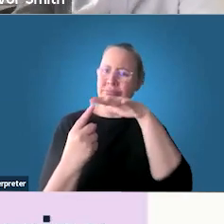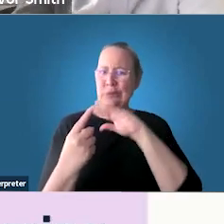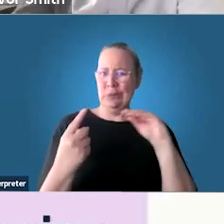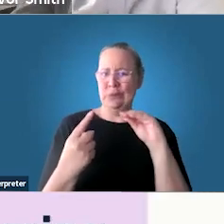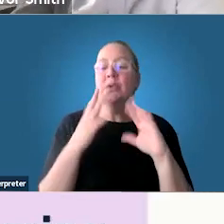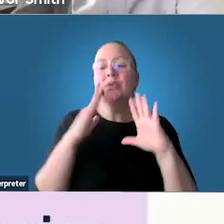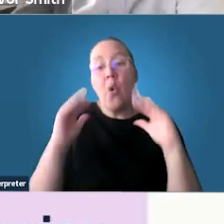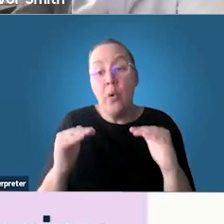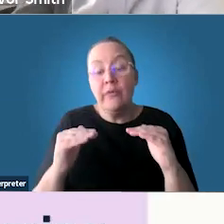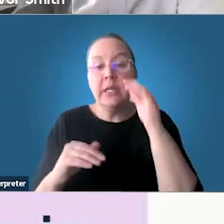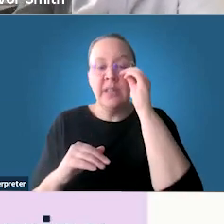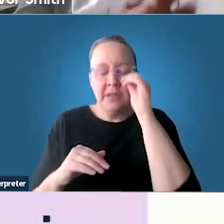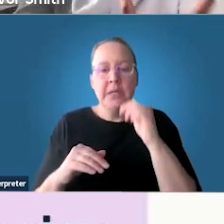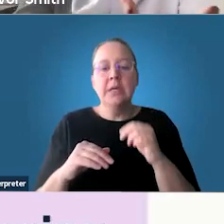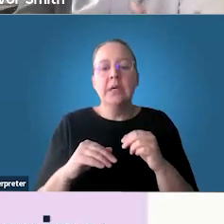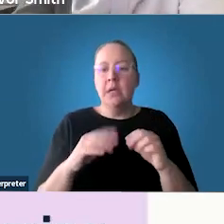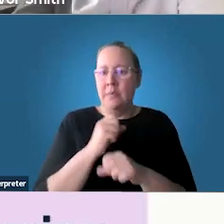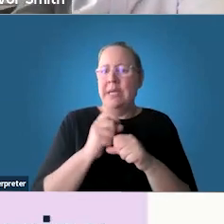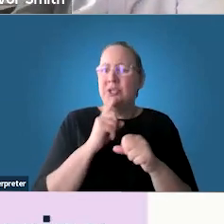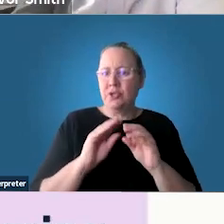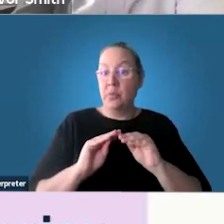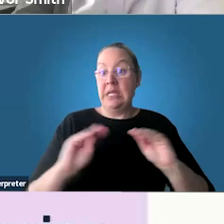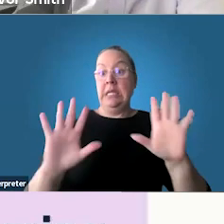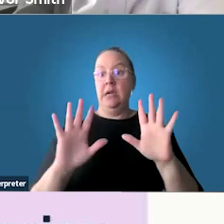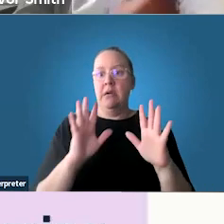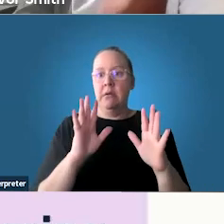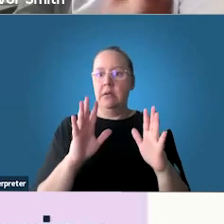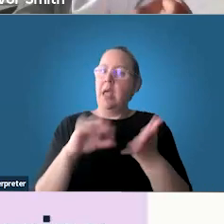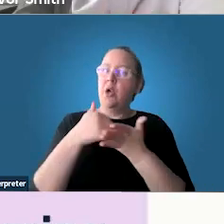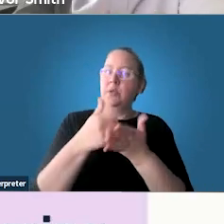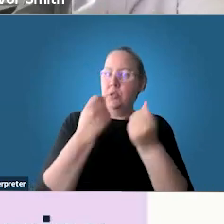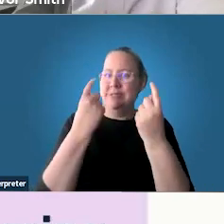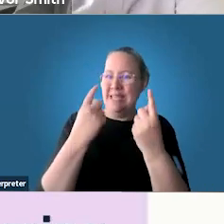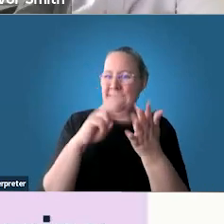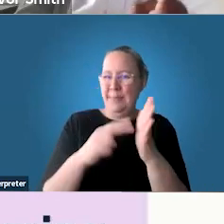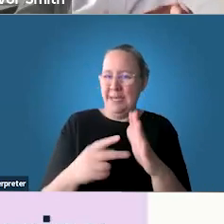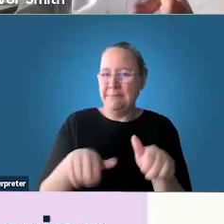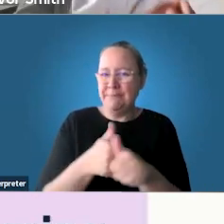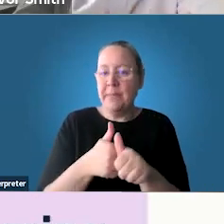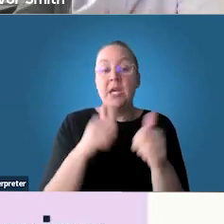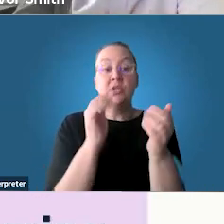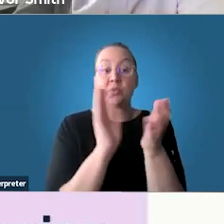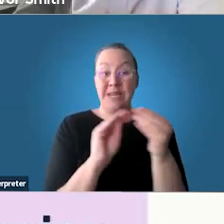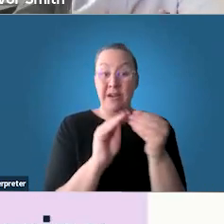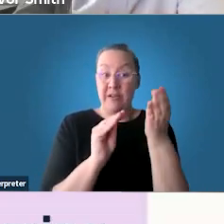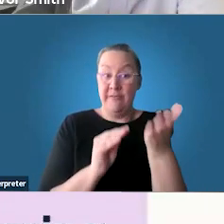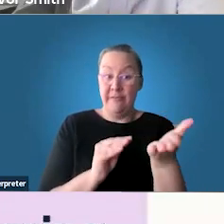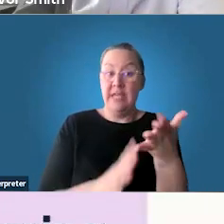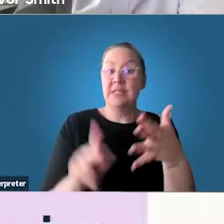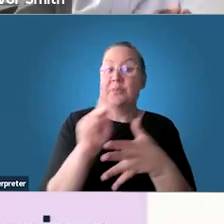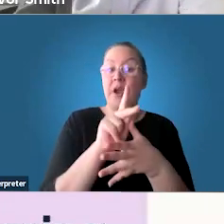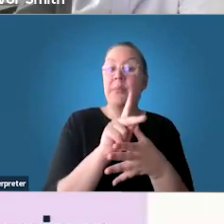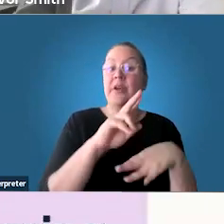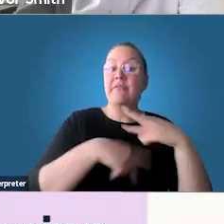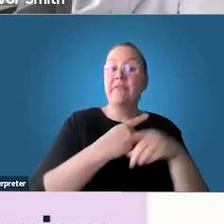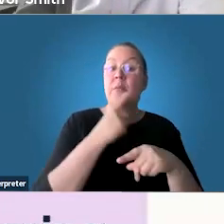we hope will stick with you and really make clear what we're talking about today. So, the first is narrative is the primary form by which experience